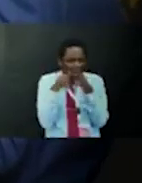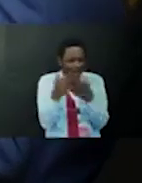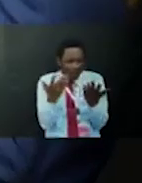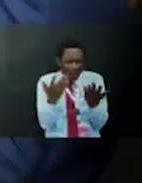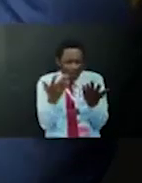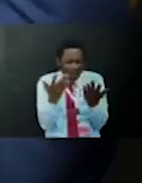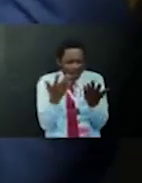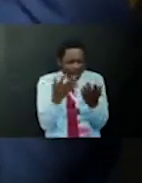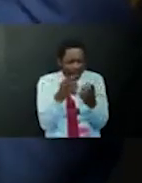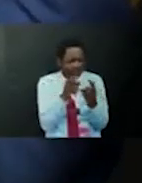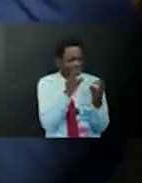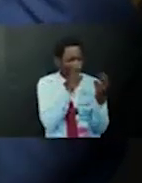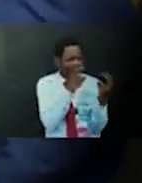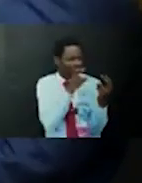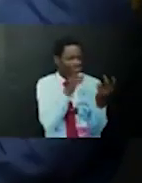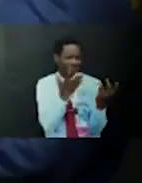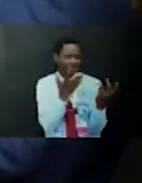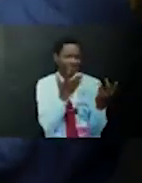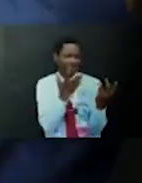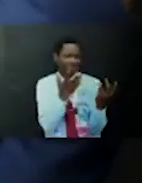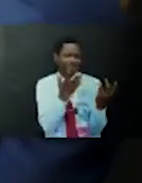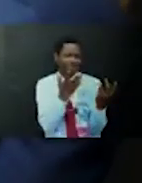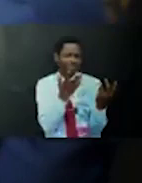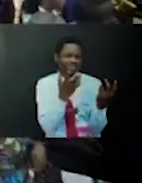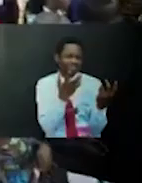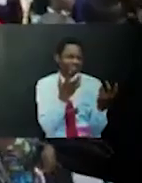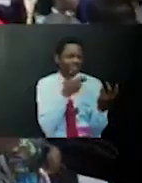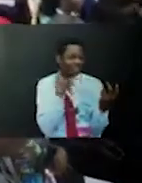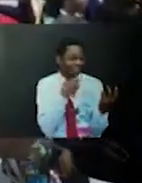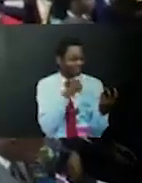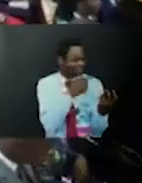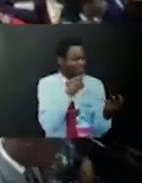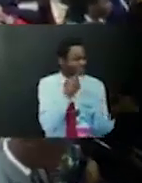I looked at her face. And then she said, Osofo, Onkasa.